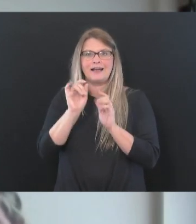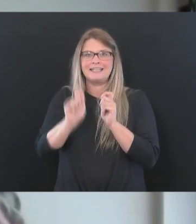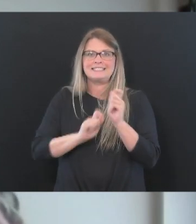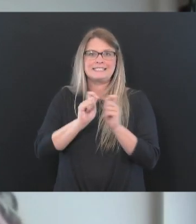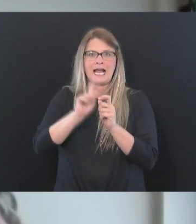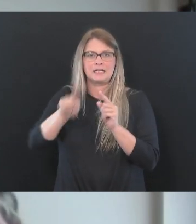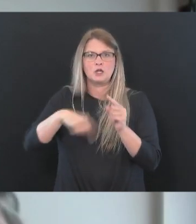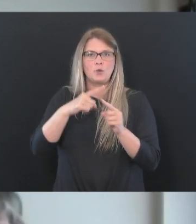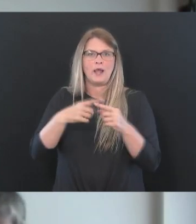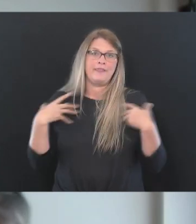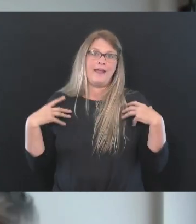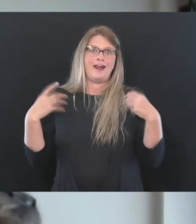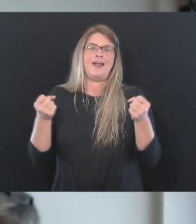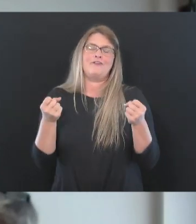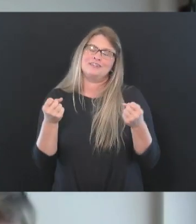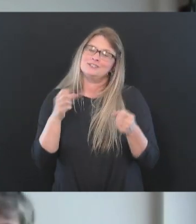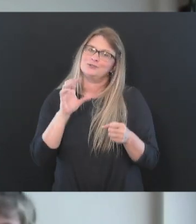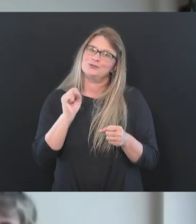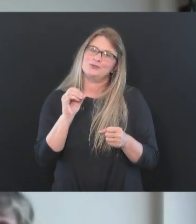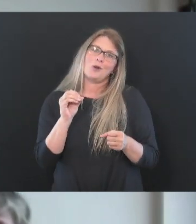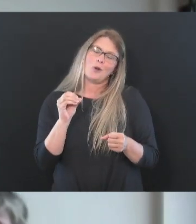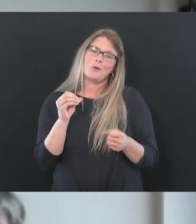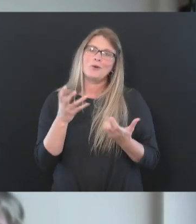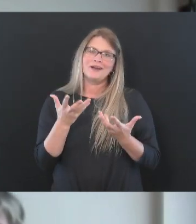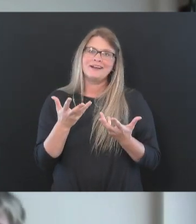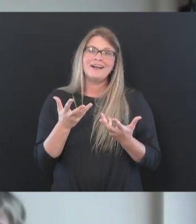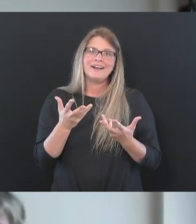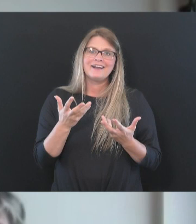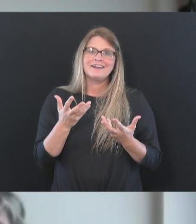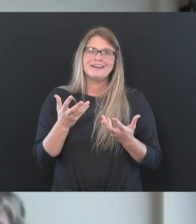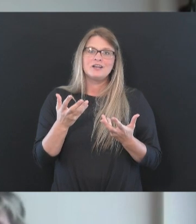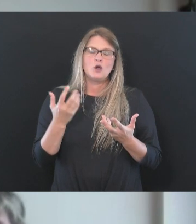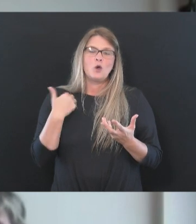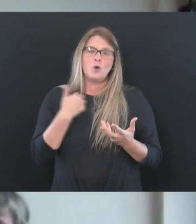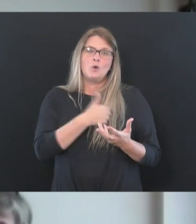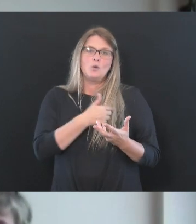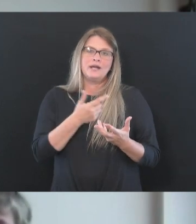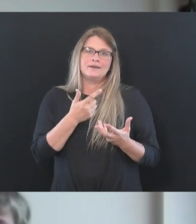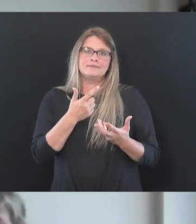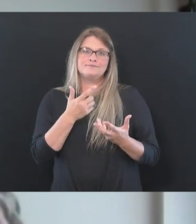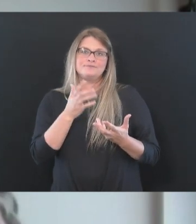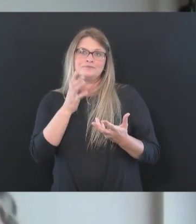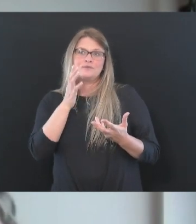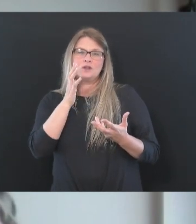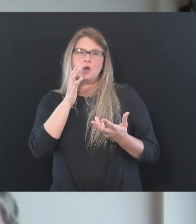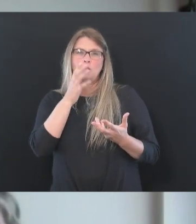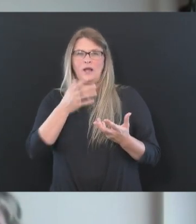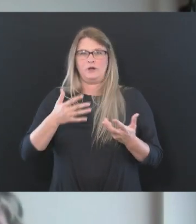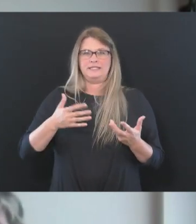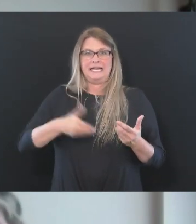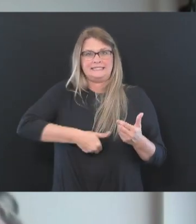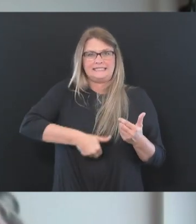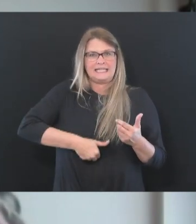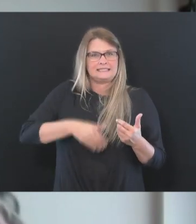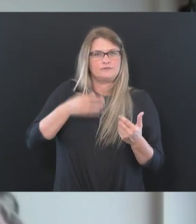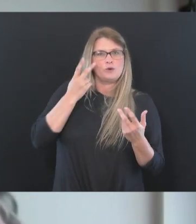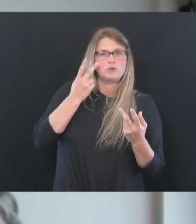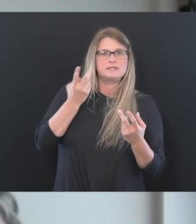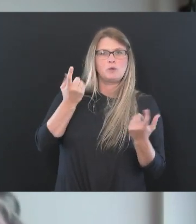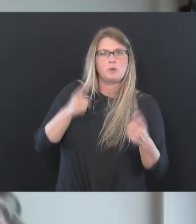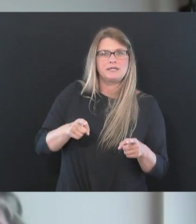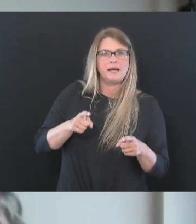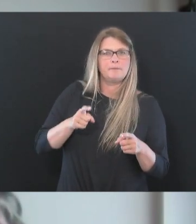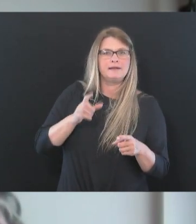percent exactly of these. So we're looking at what we can do to in the interim get a sense of that, but it is not as straightforward